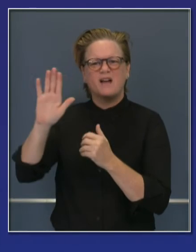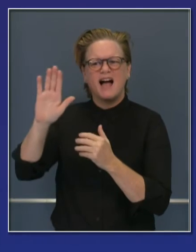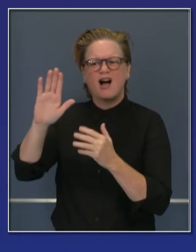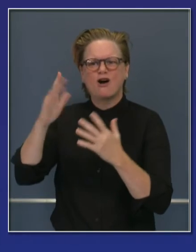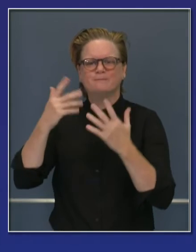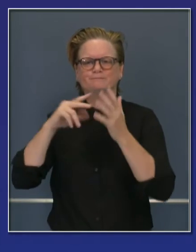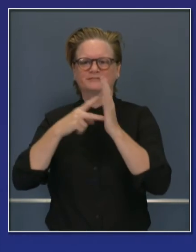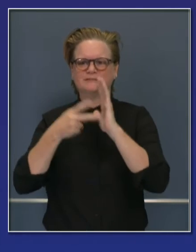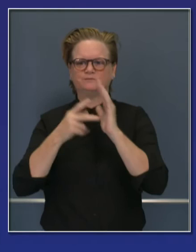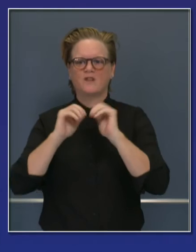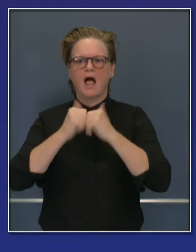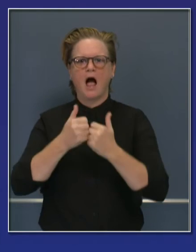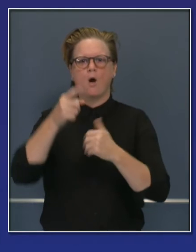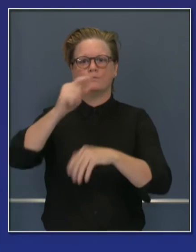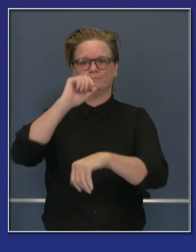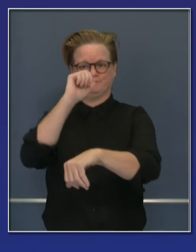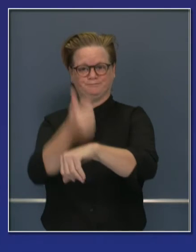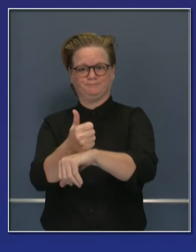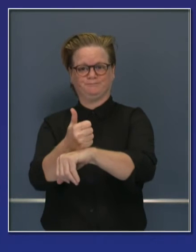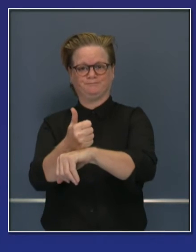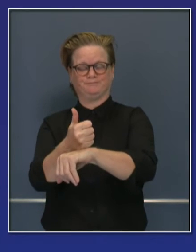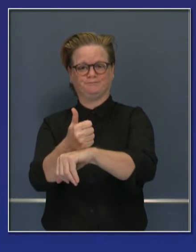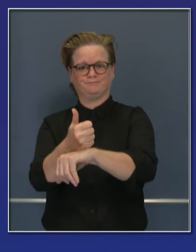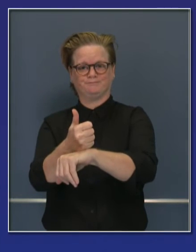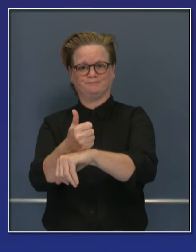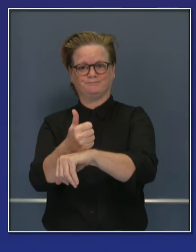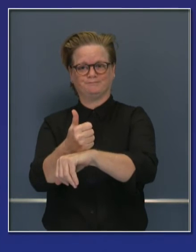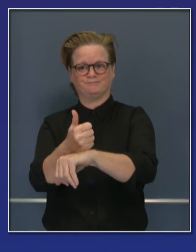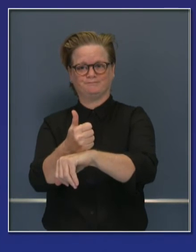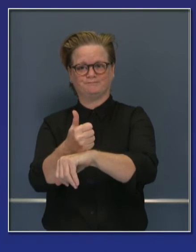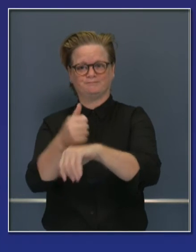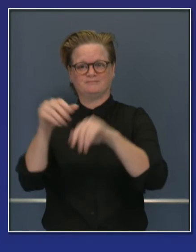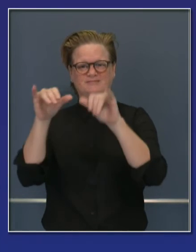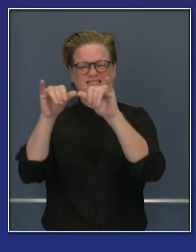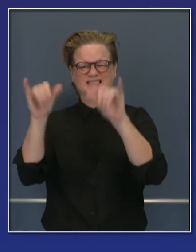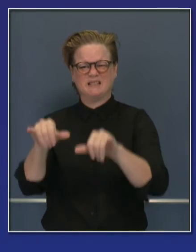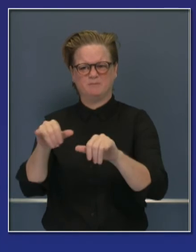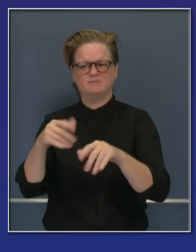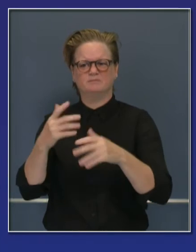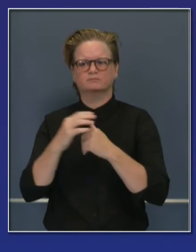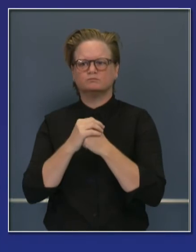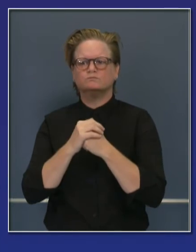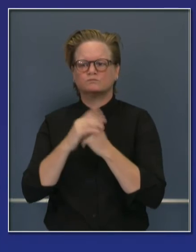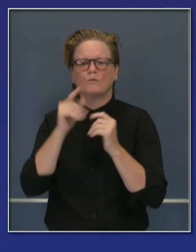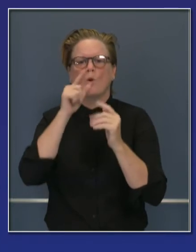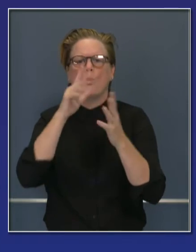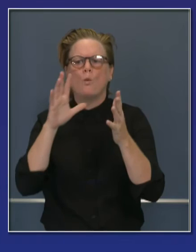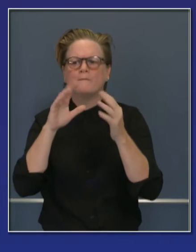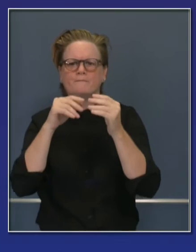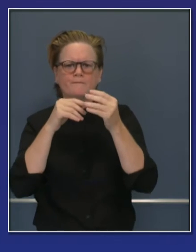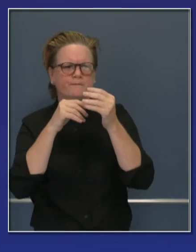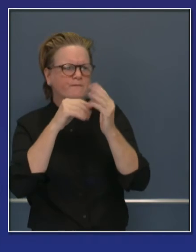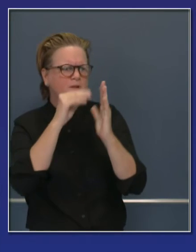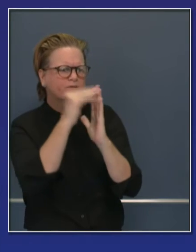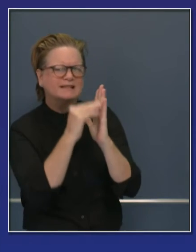It's an existing platform called the CARE system that's already in place. It's a